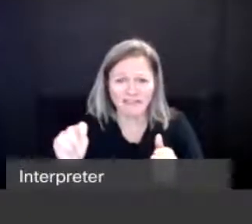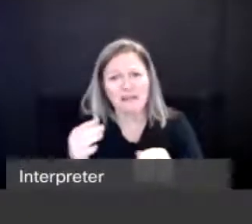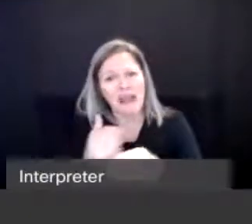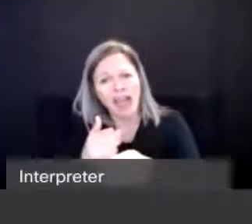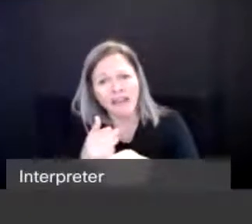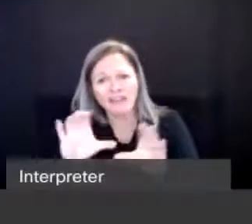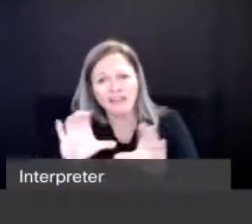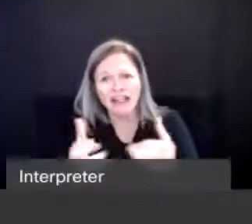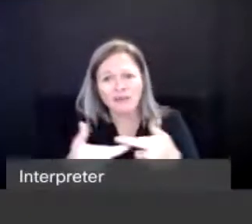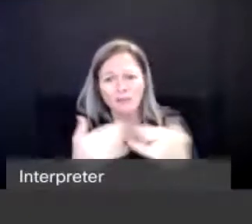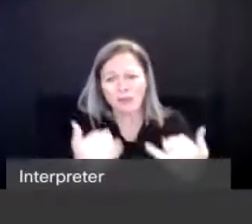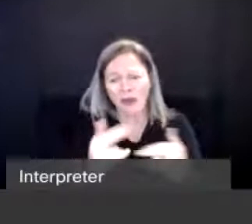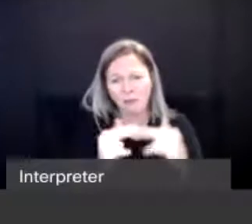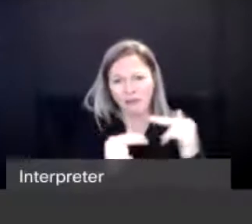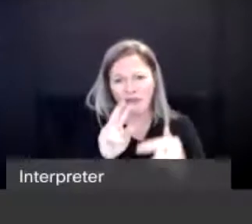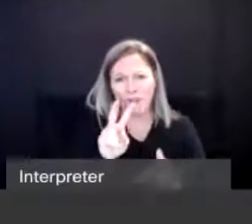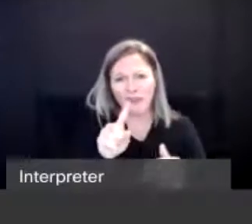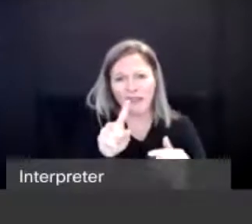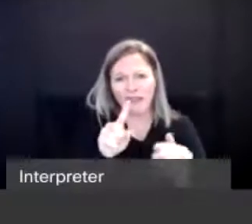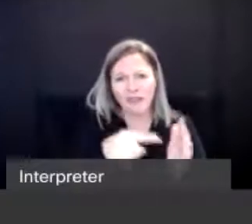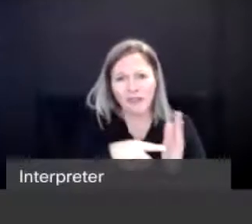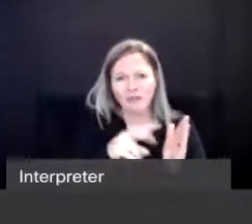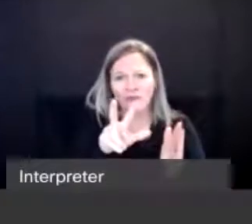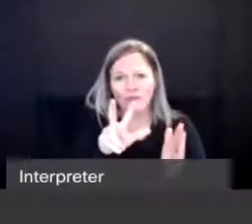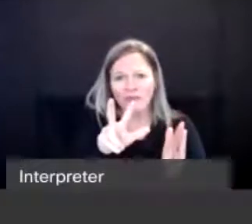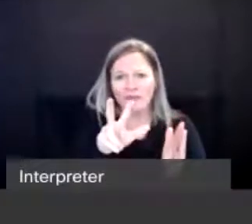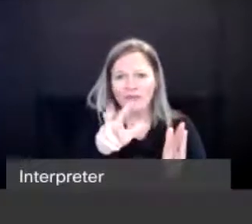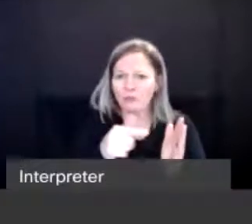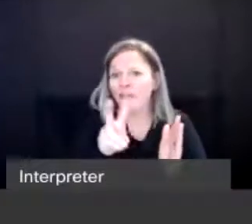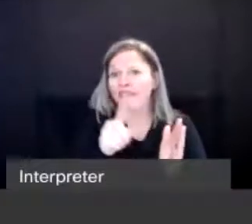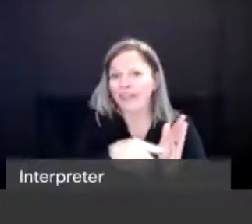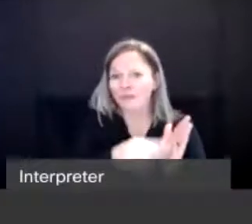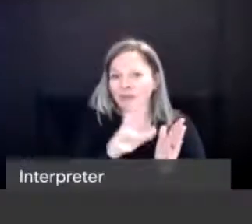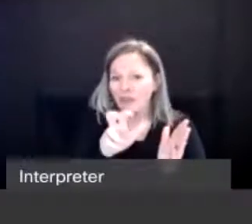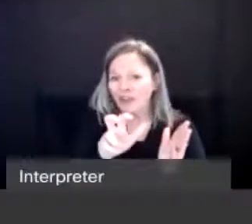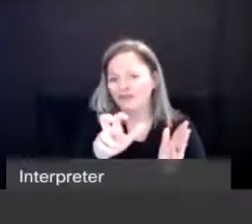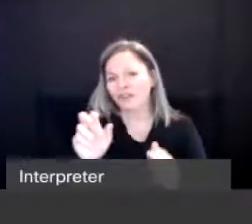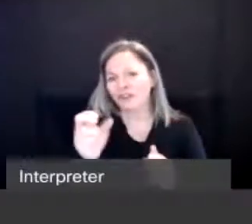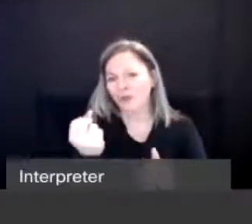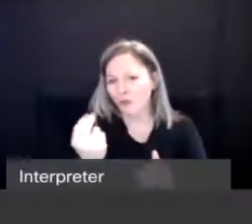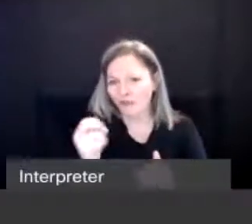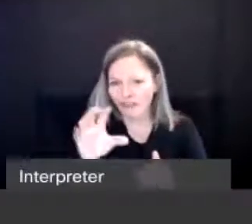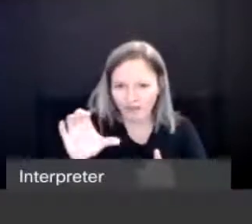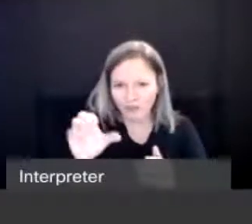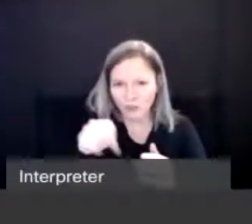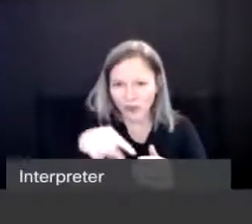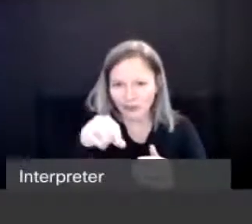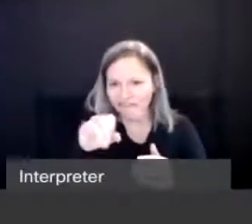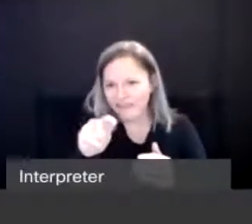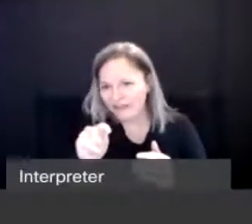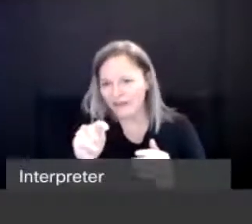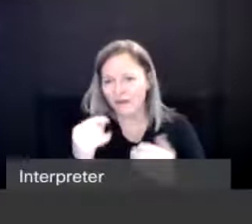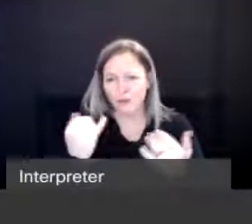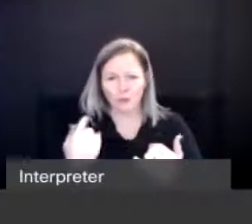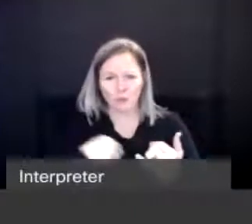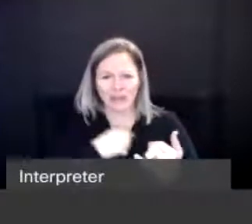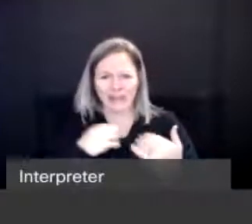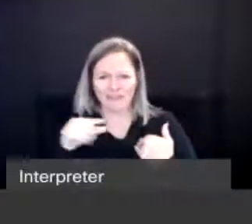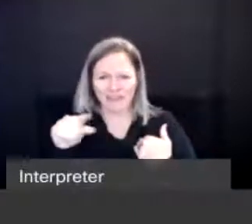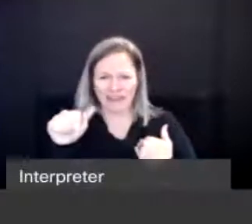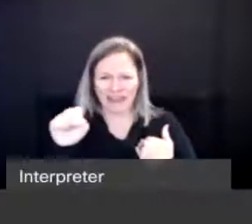about, 1,200 to 1,300 square feet. We're dealing with a gas line issue right now that wasn't